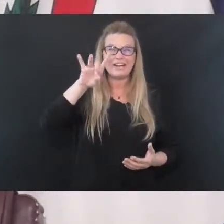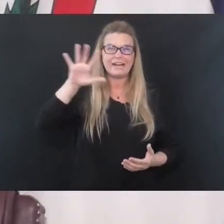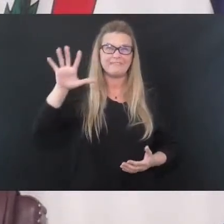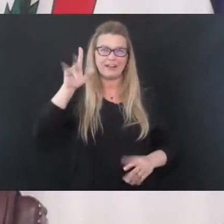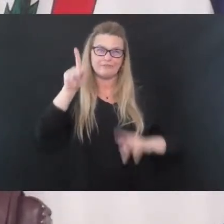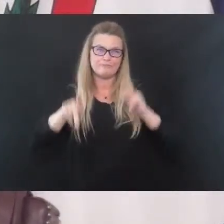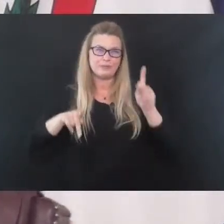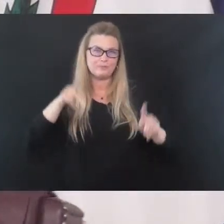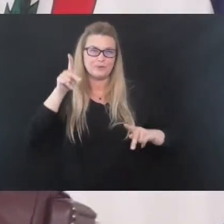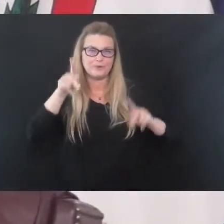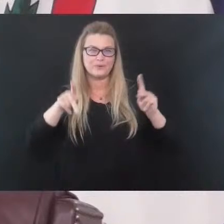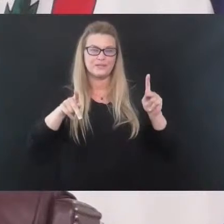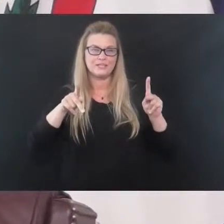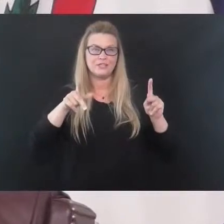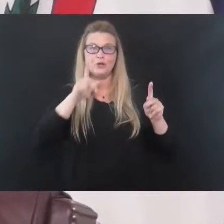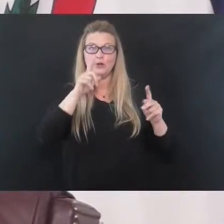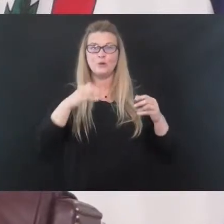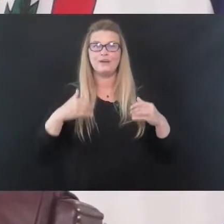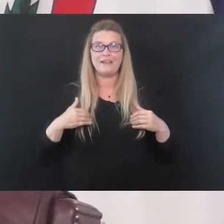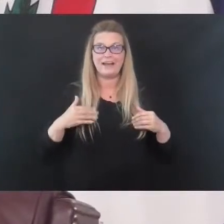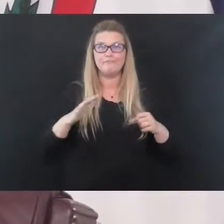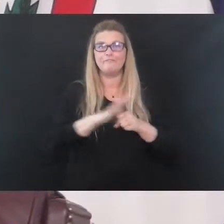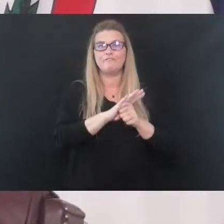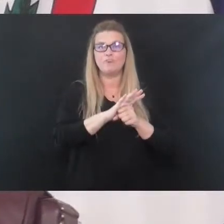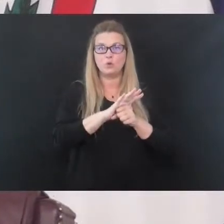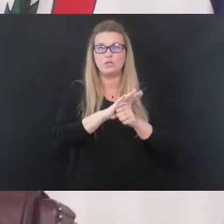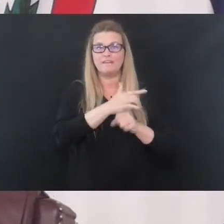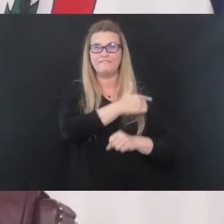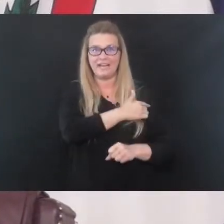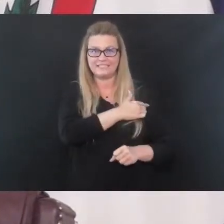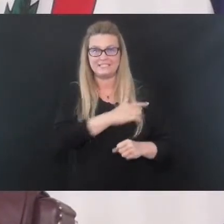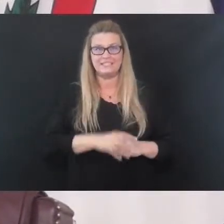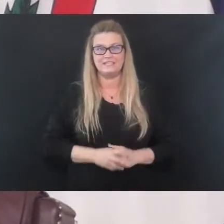558,785 people that have been fully vaccinated in West Virginia now.